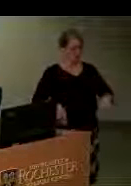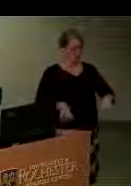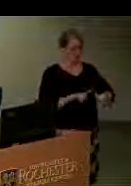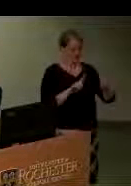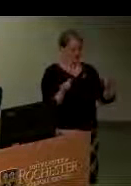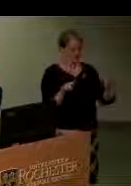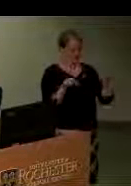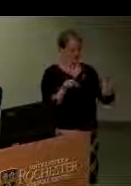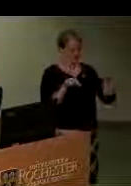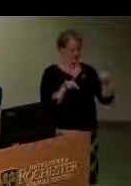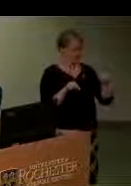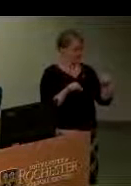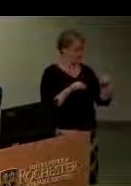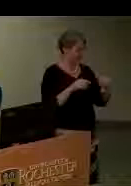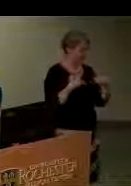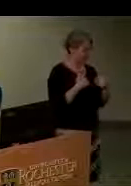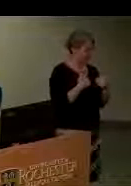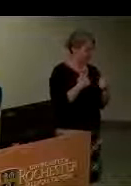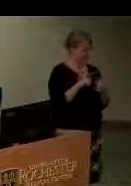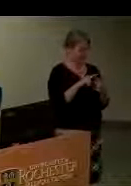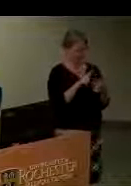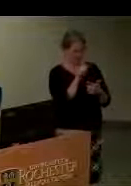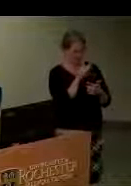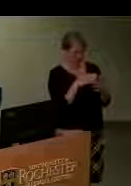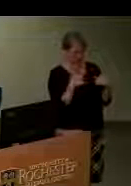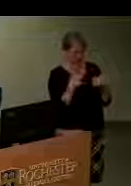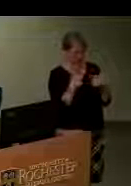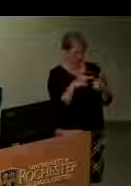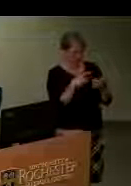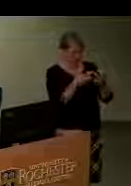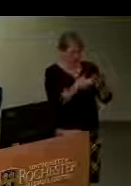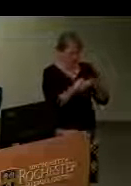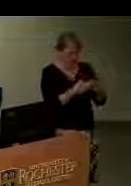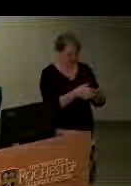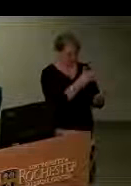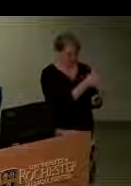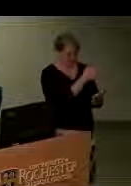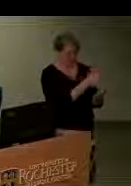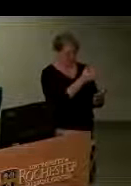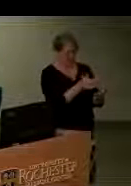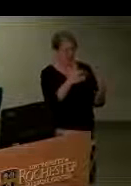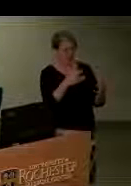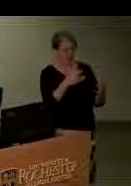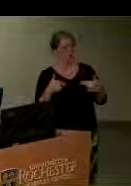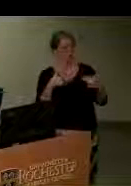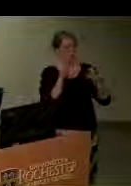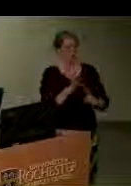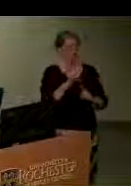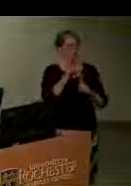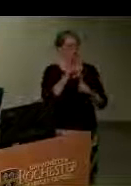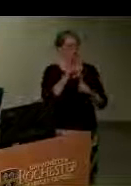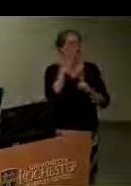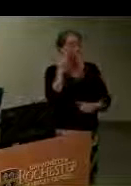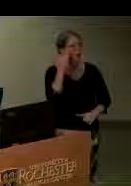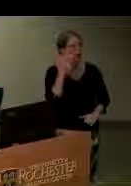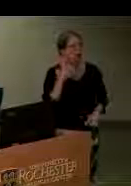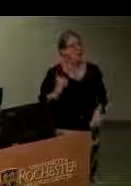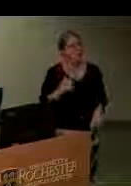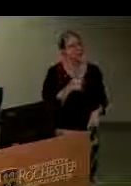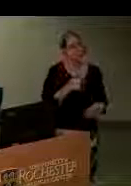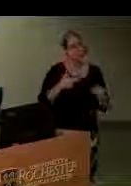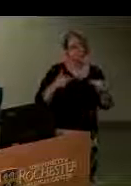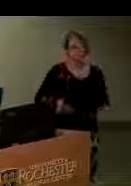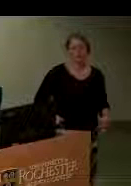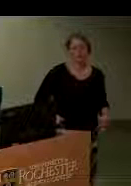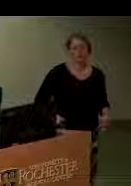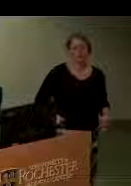than animals, lab animals, machines. They're different because we humans, as